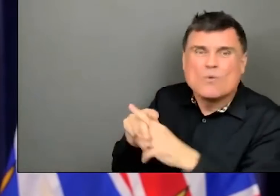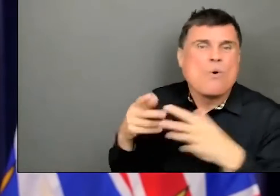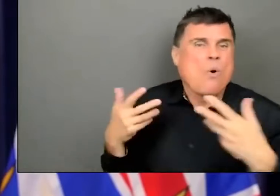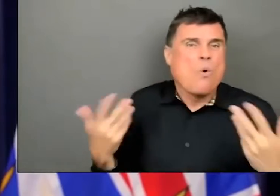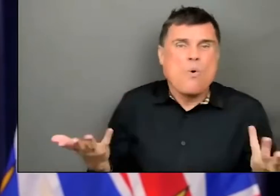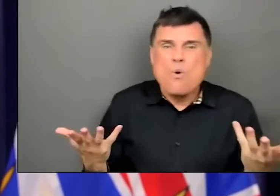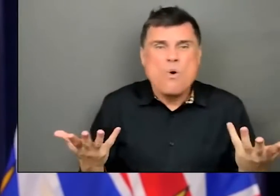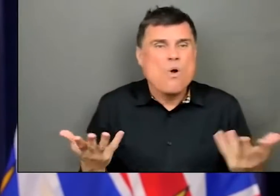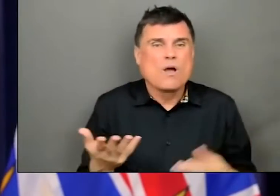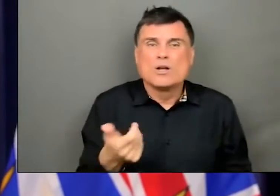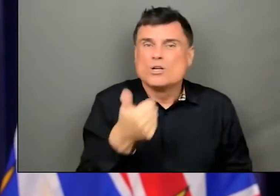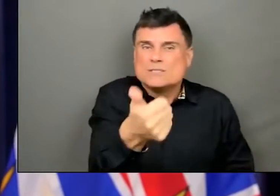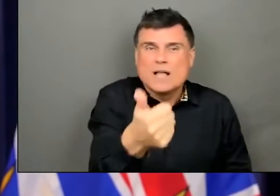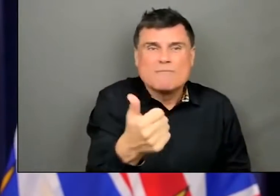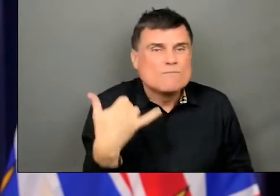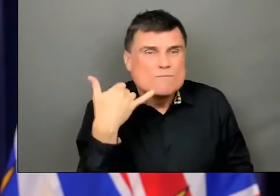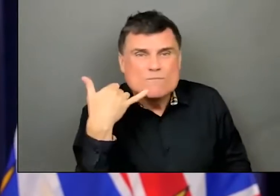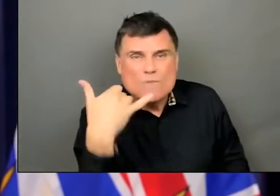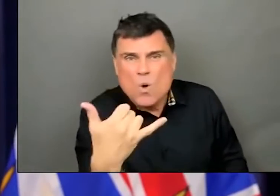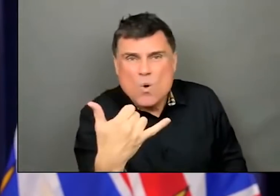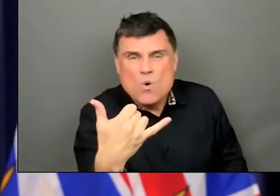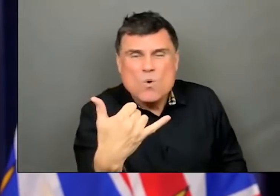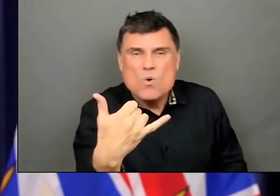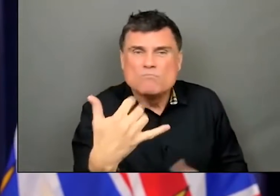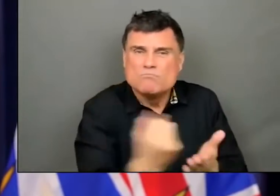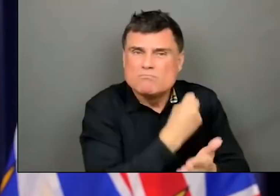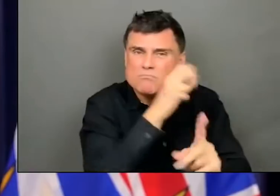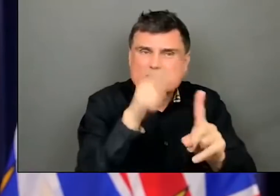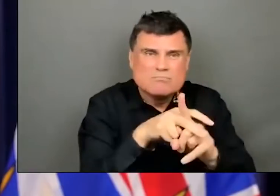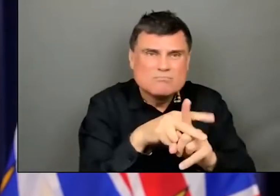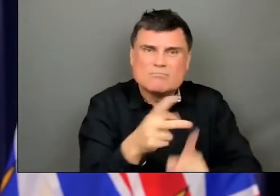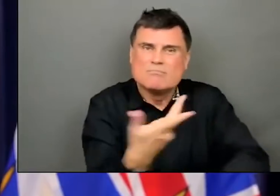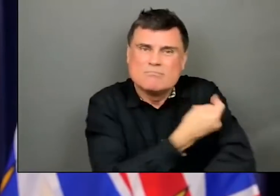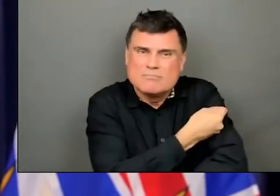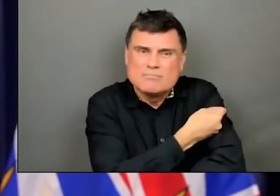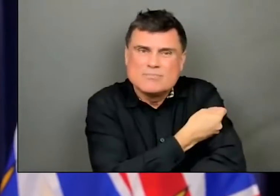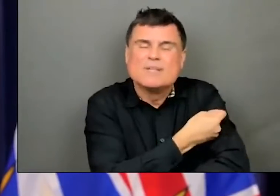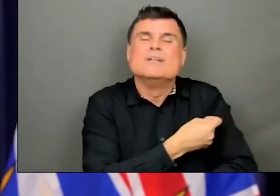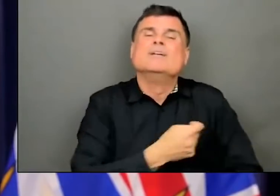alternatively by calling us directly. It is important now as ever. We need to